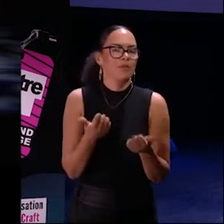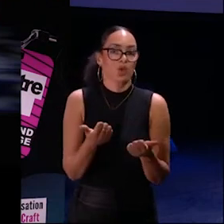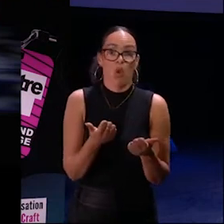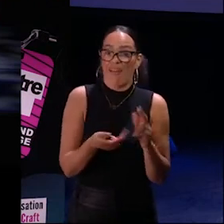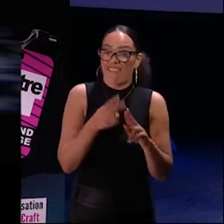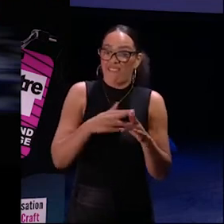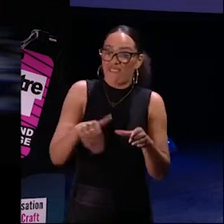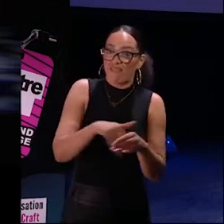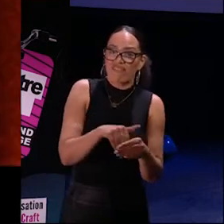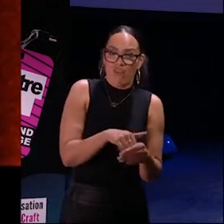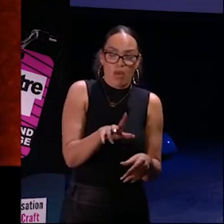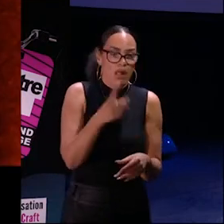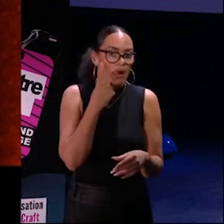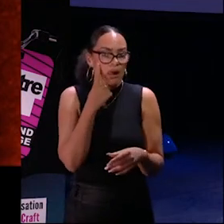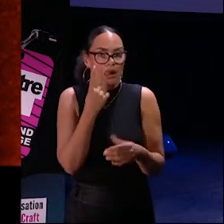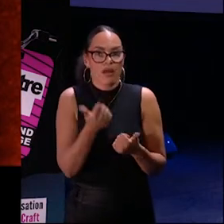get there, then that's useful.